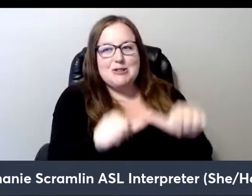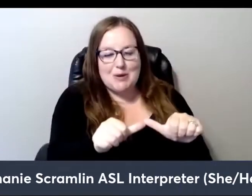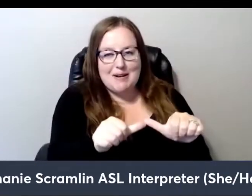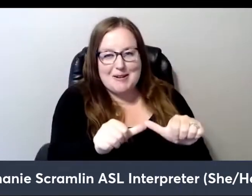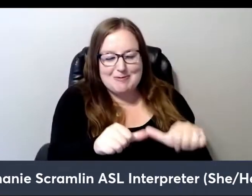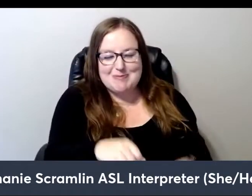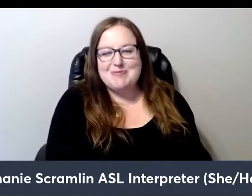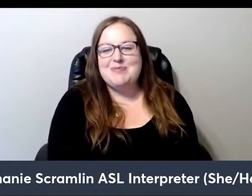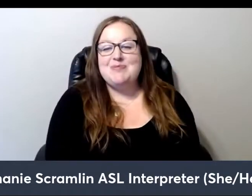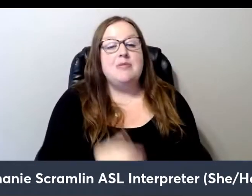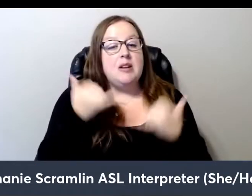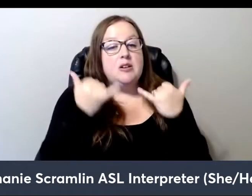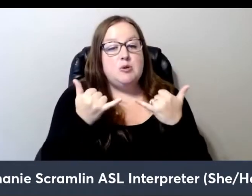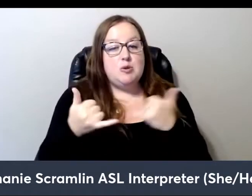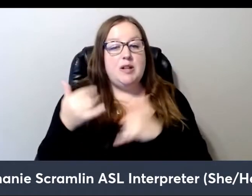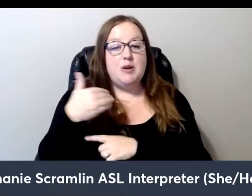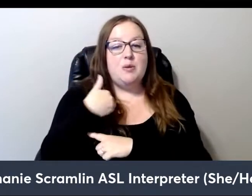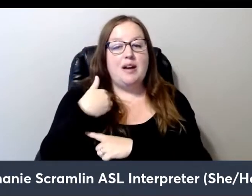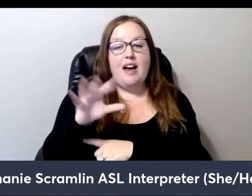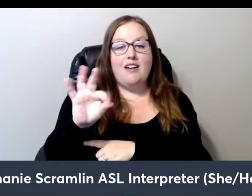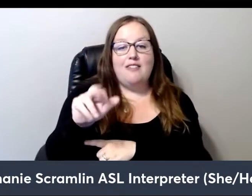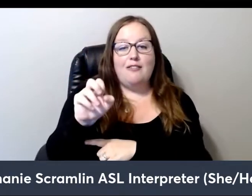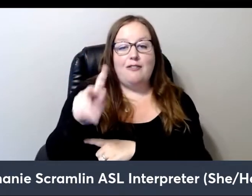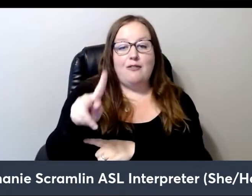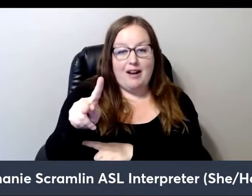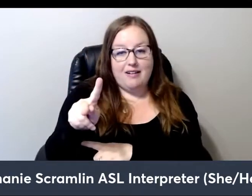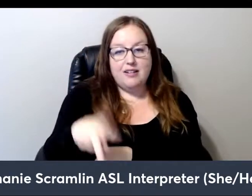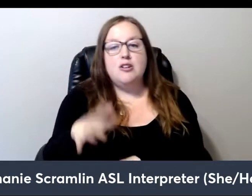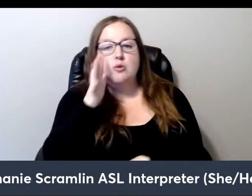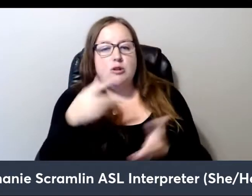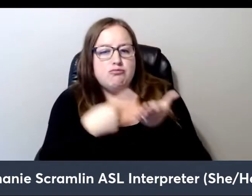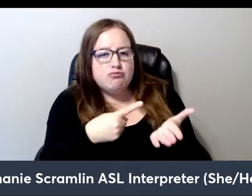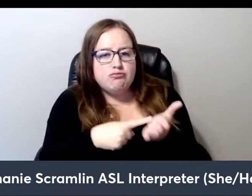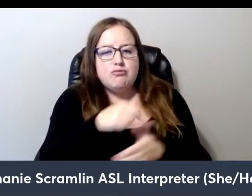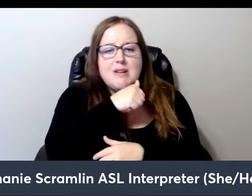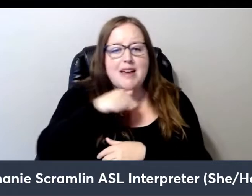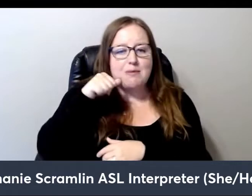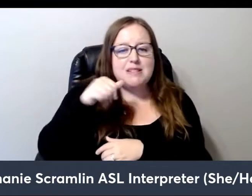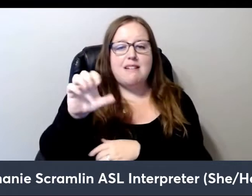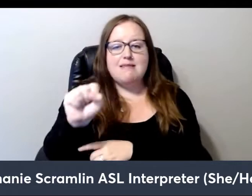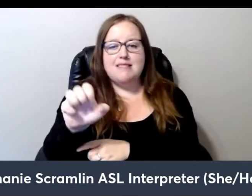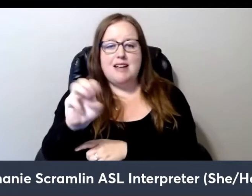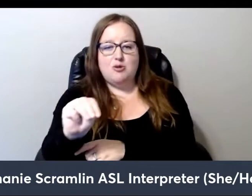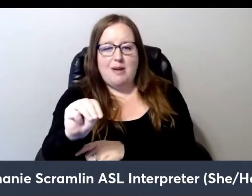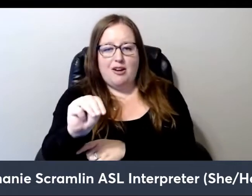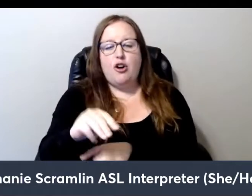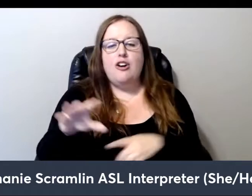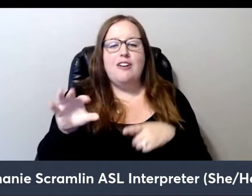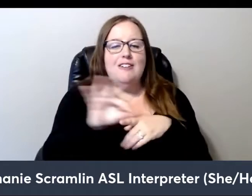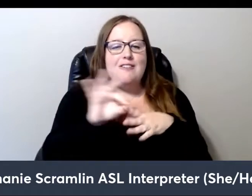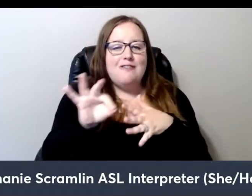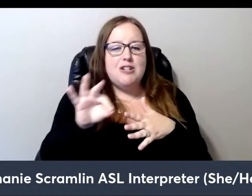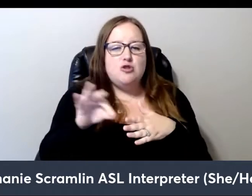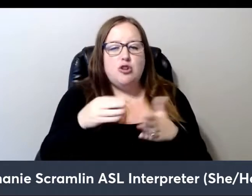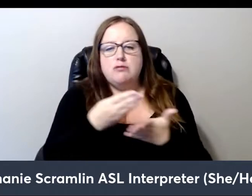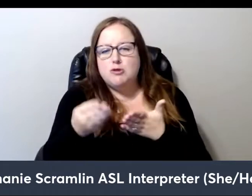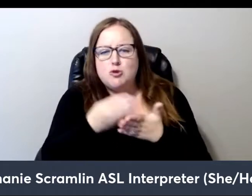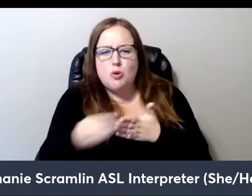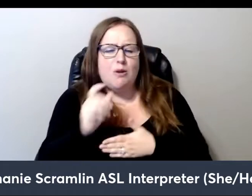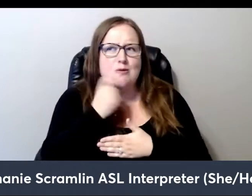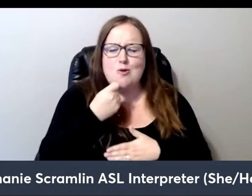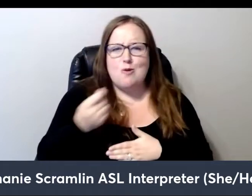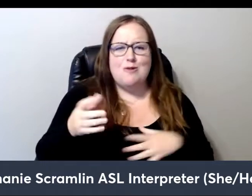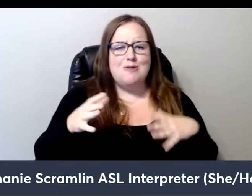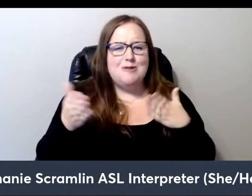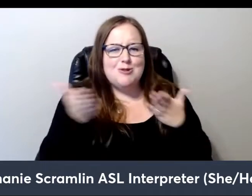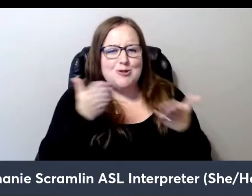So today we have Frank. Frank, you're going to talk to us about Amazon SageMaker Feature Store. That's such a cool service. Amazon SageMaker